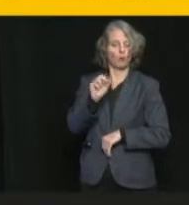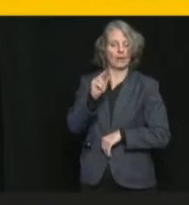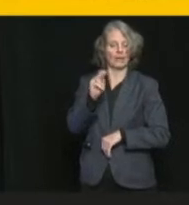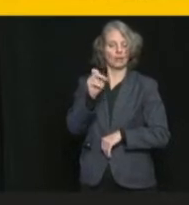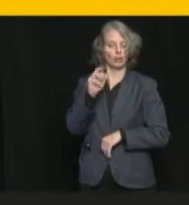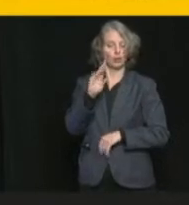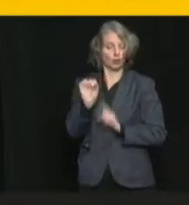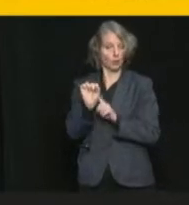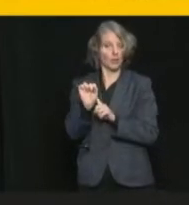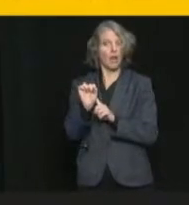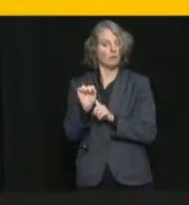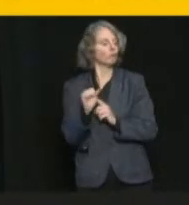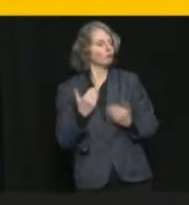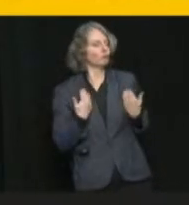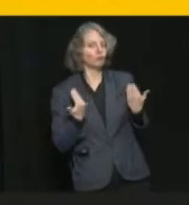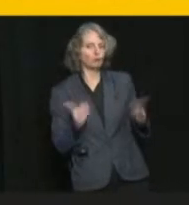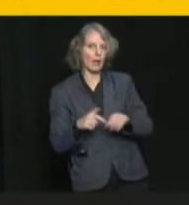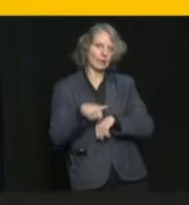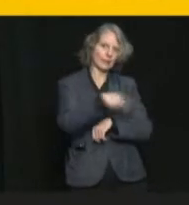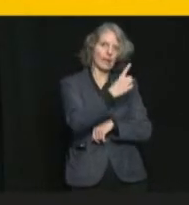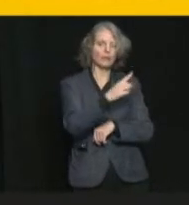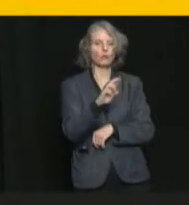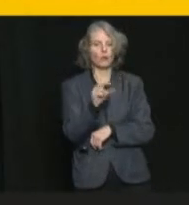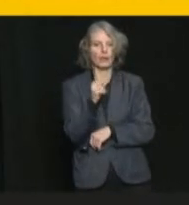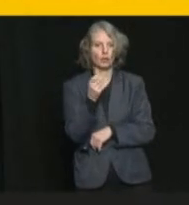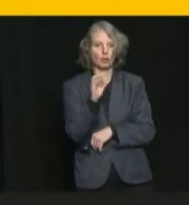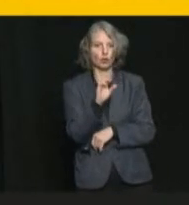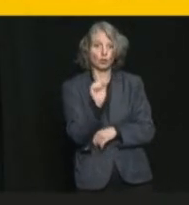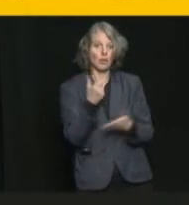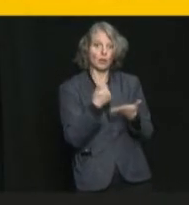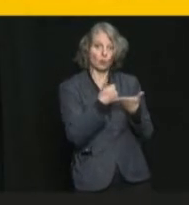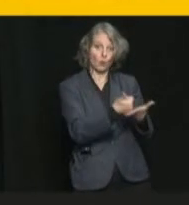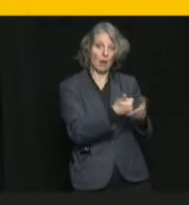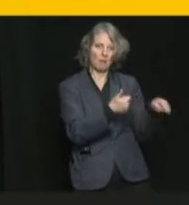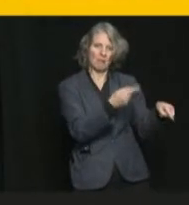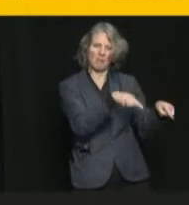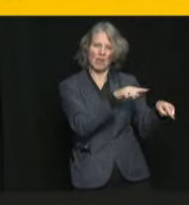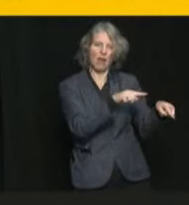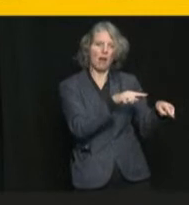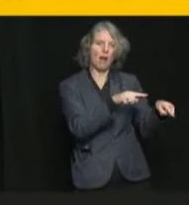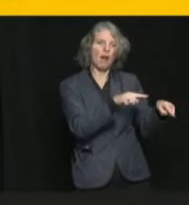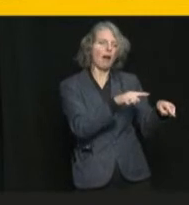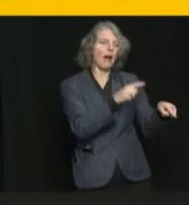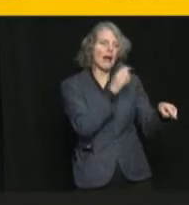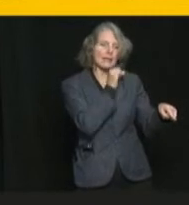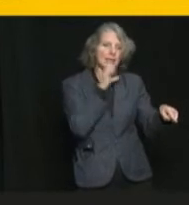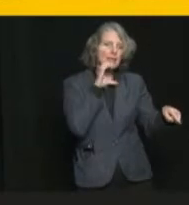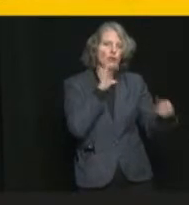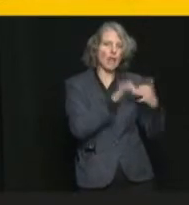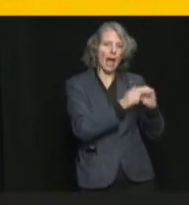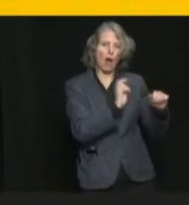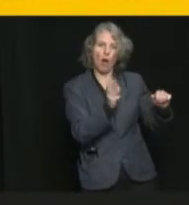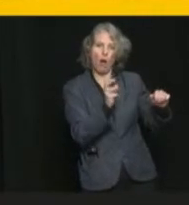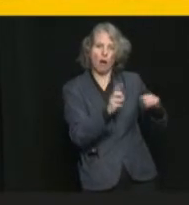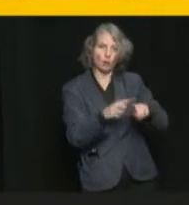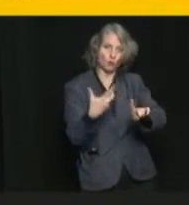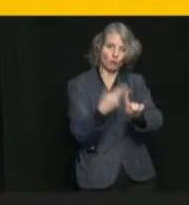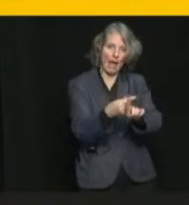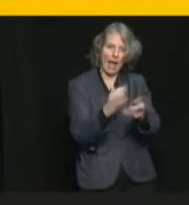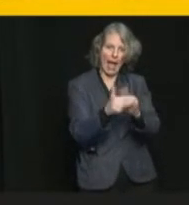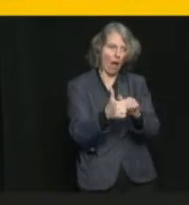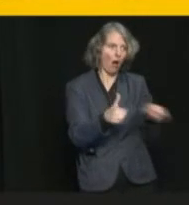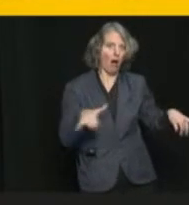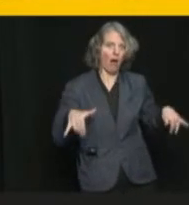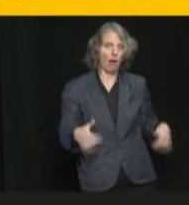many vulnerable and elderly people in the community need help getting to and from the vaccination site. In Ontario,